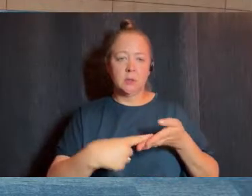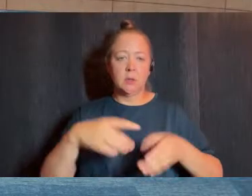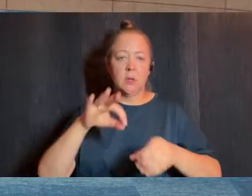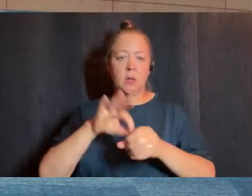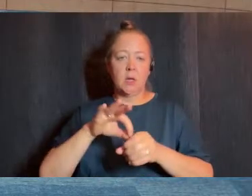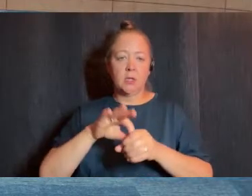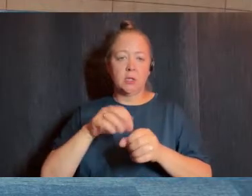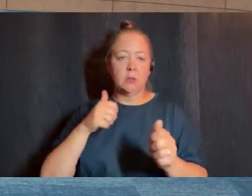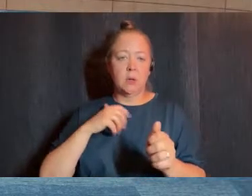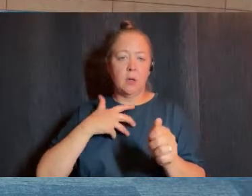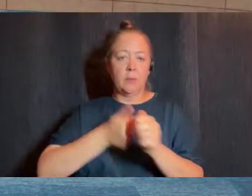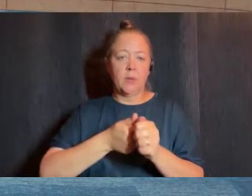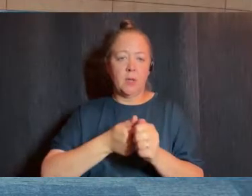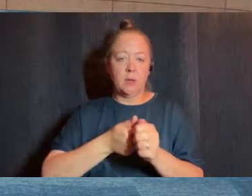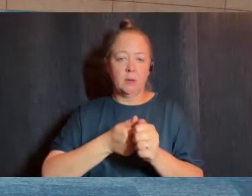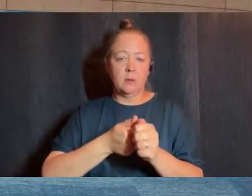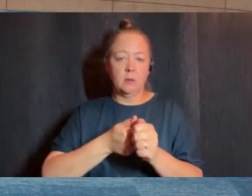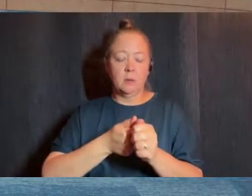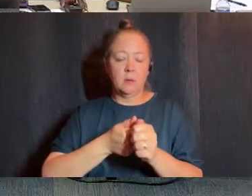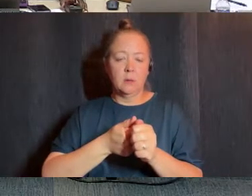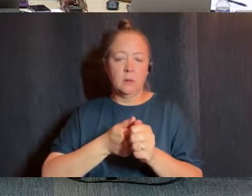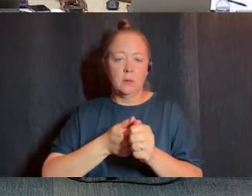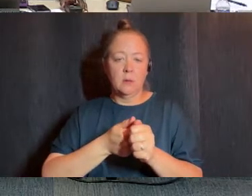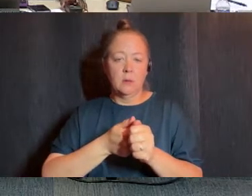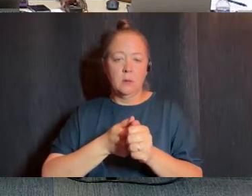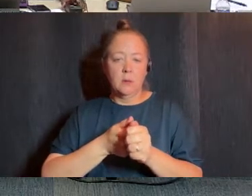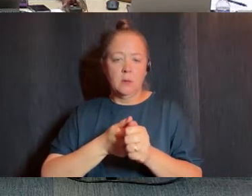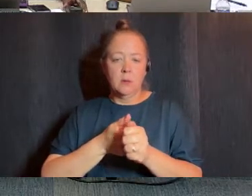the chop up entertainment,